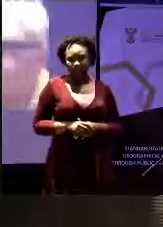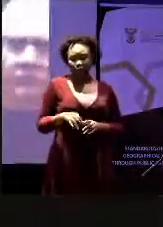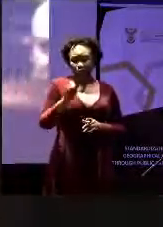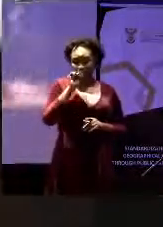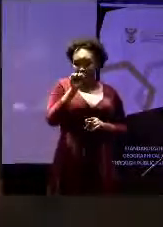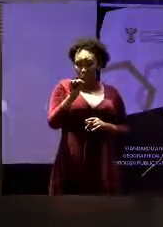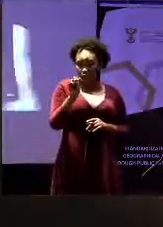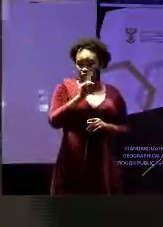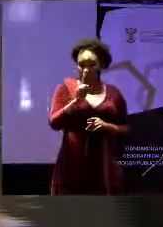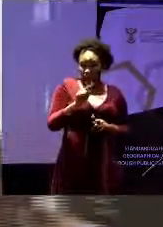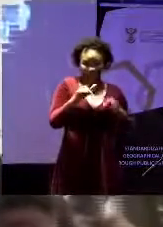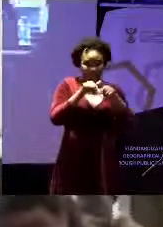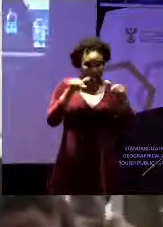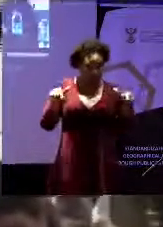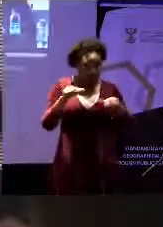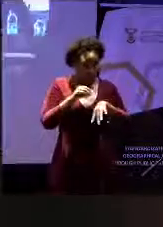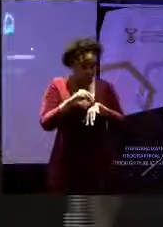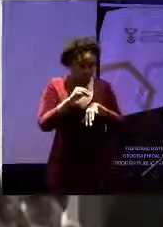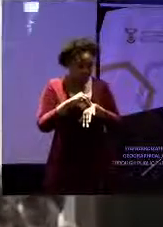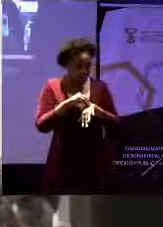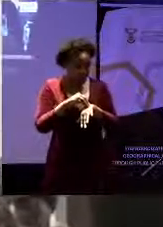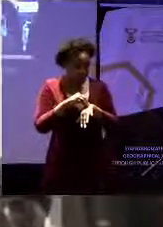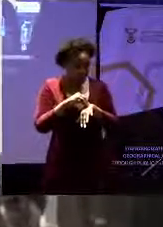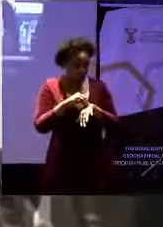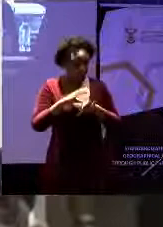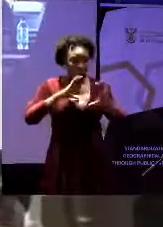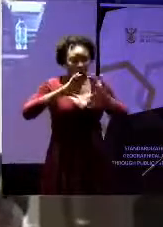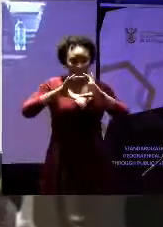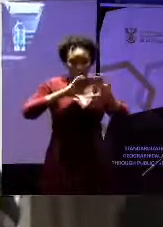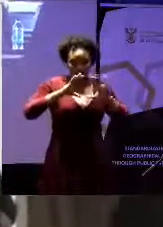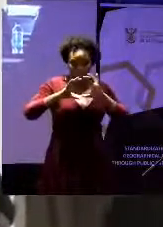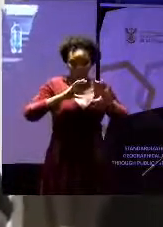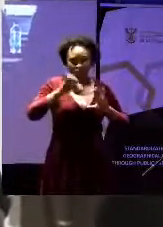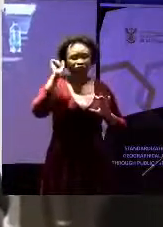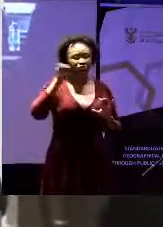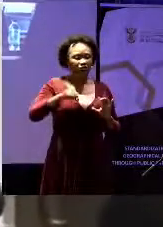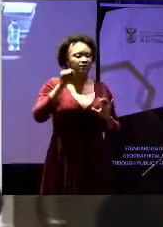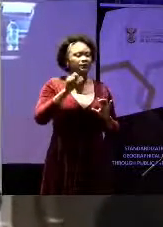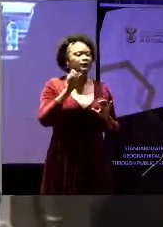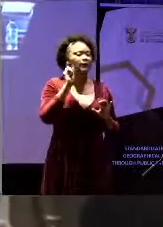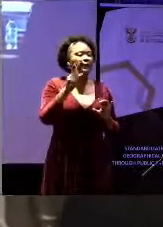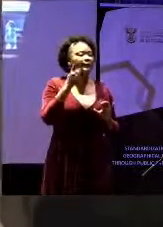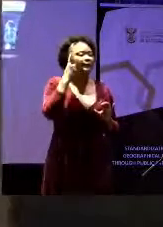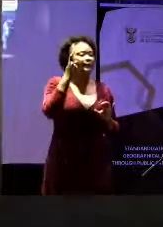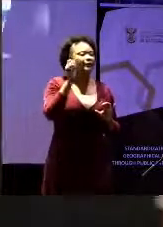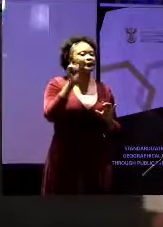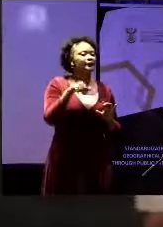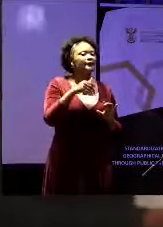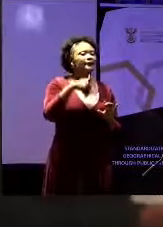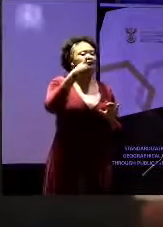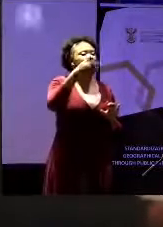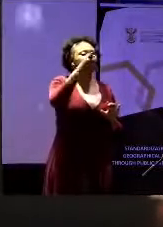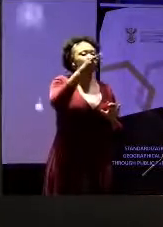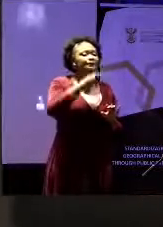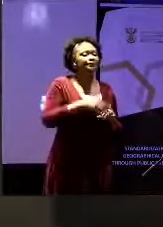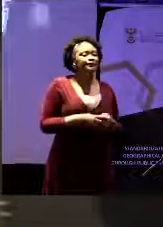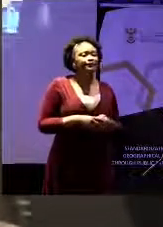is actually a language issue. Two. Yeah, it's noted, I believe. Sir?